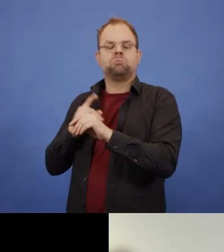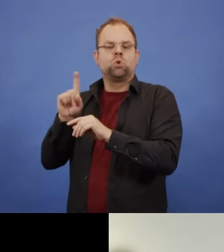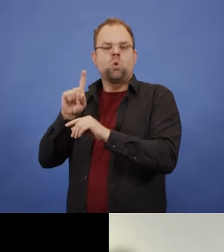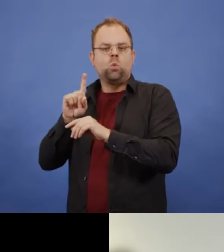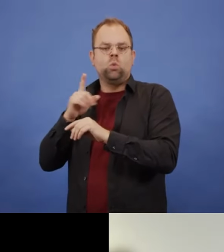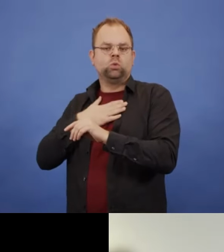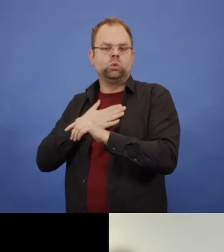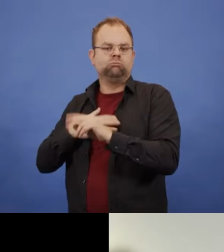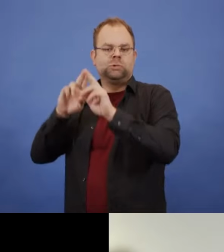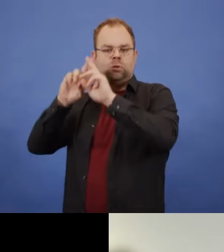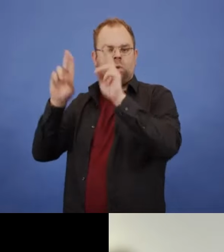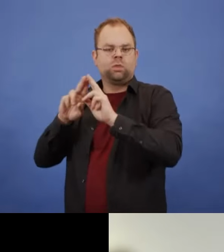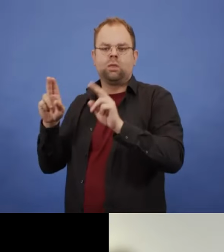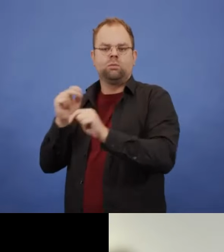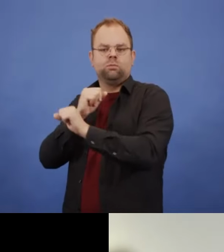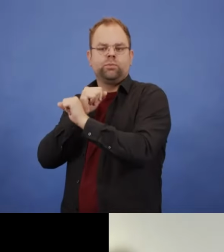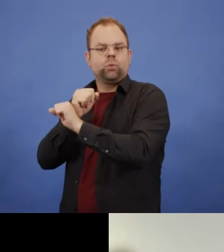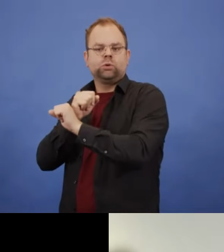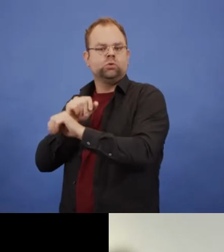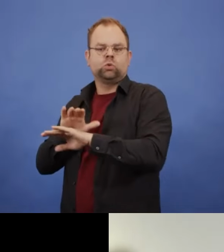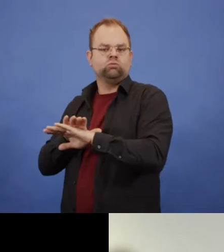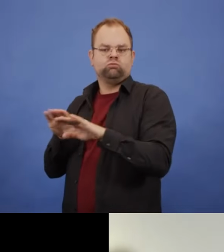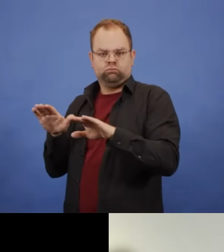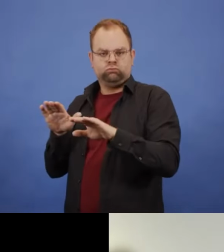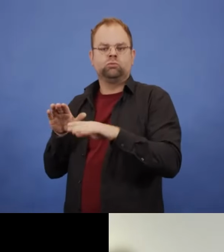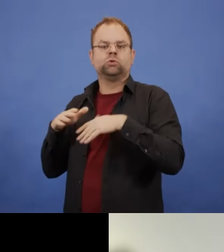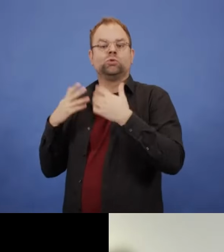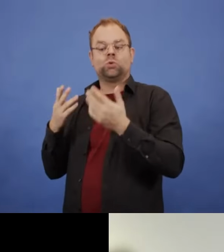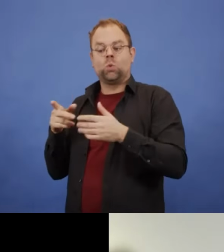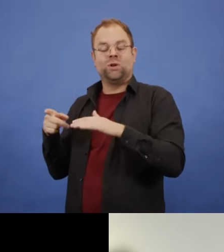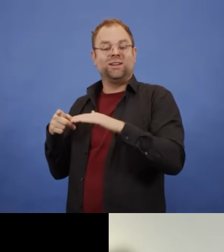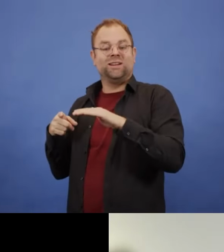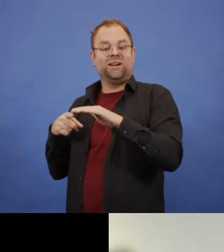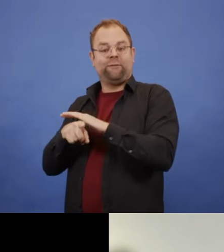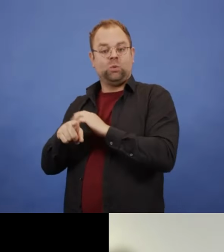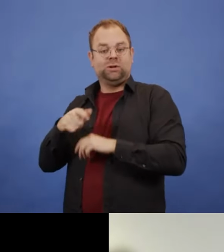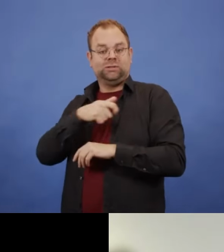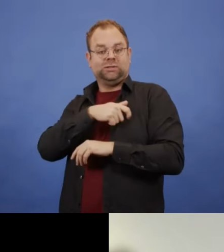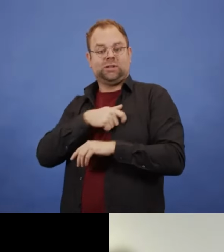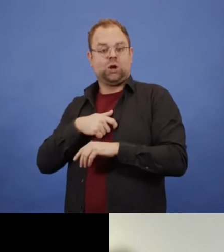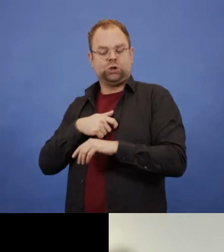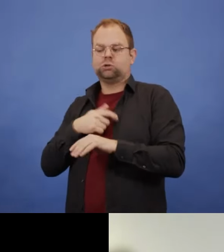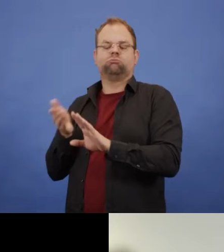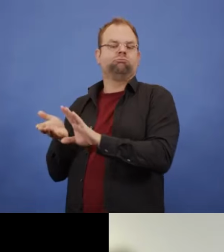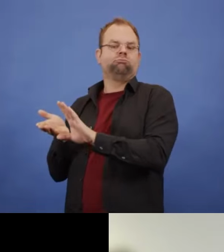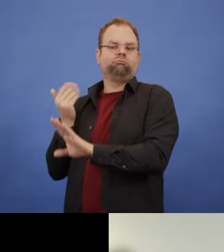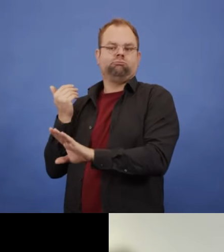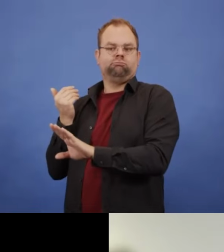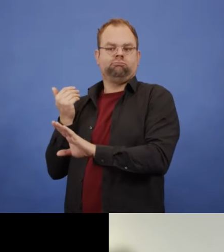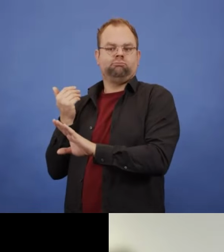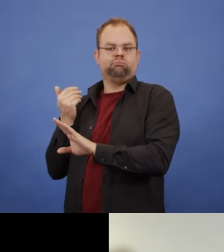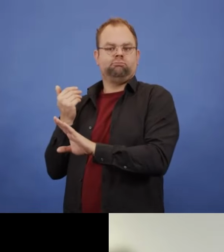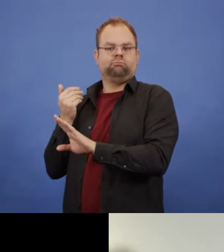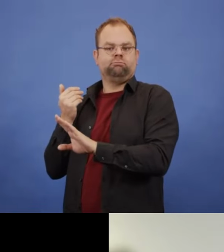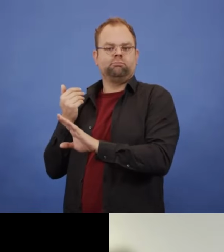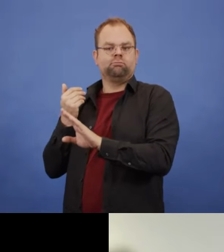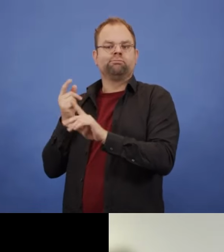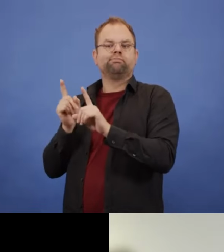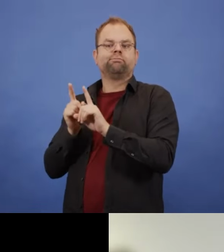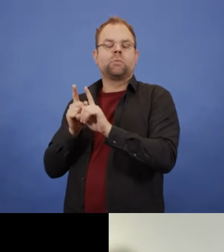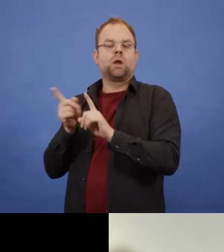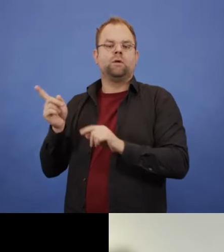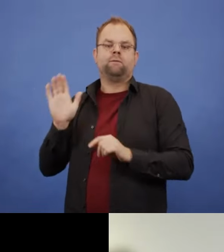is also one of the durable solutions that we can be looking at. But if they go back to their country, then